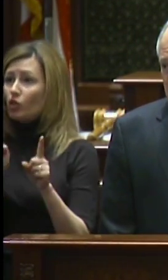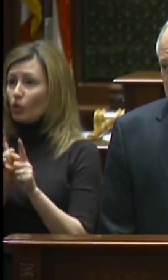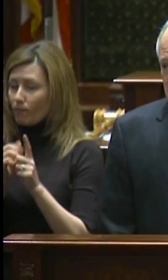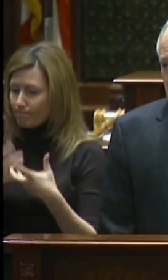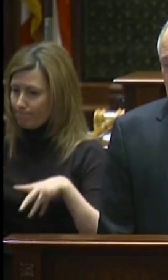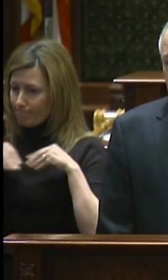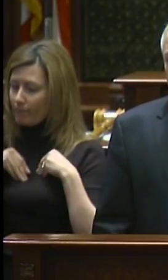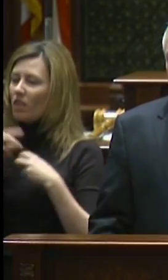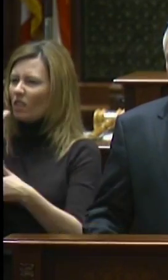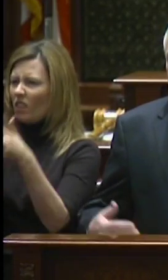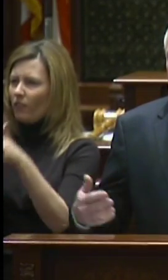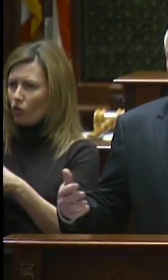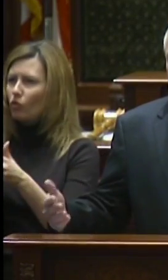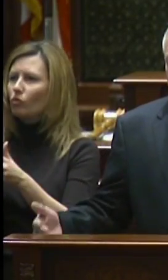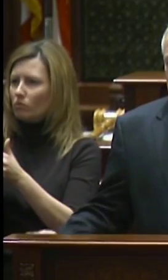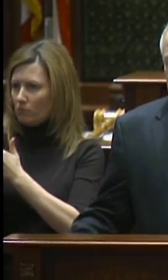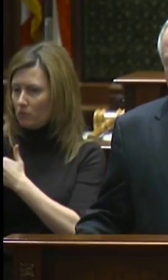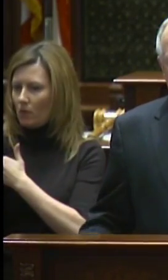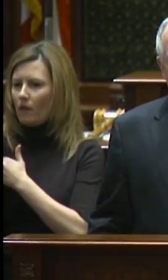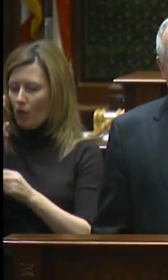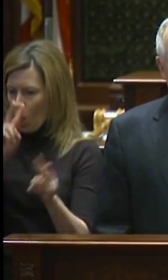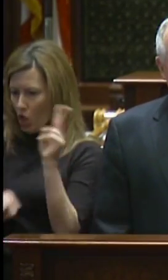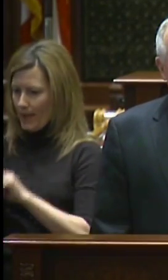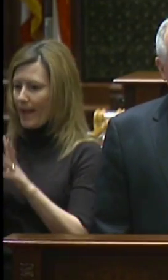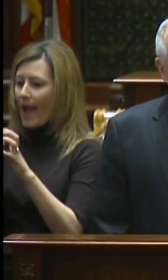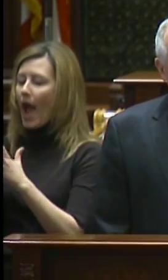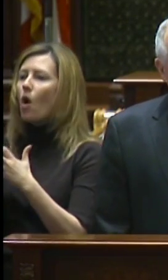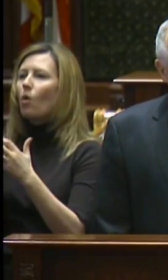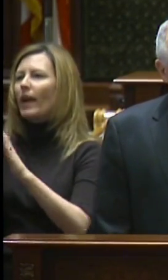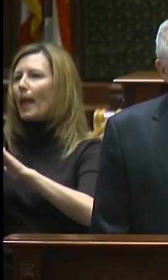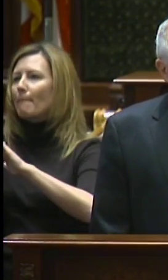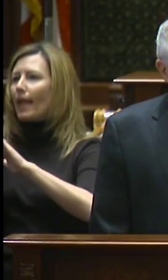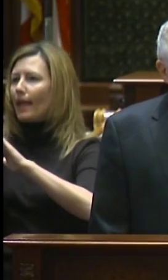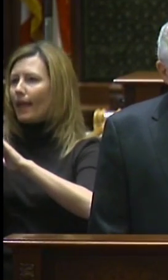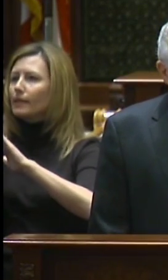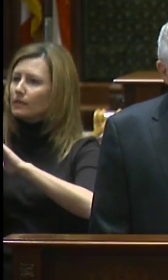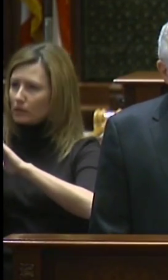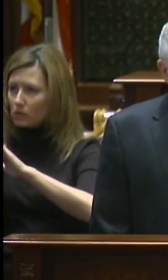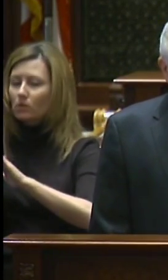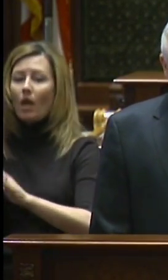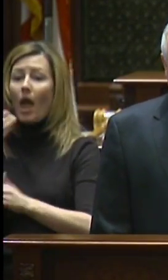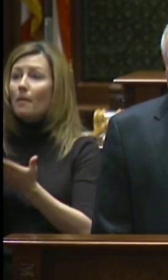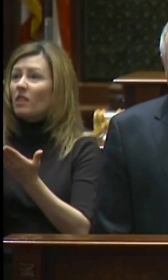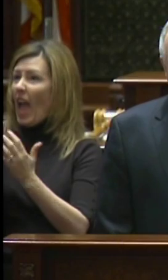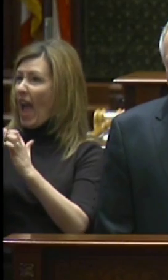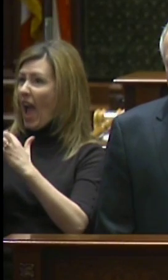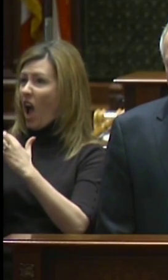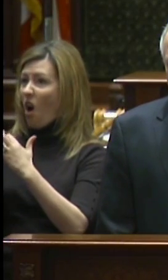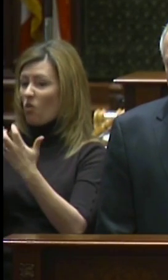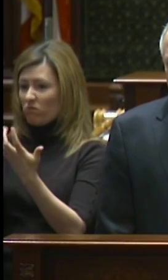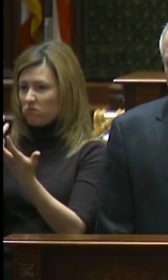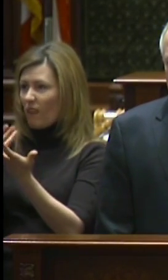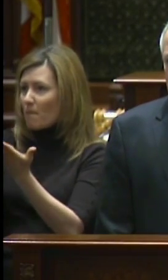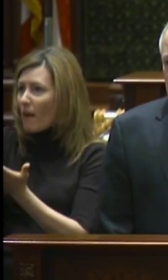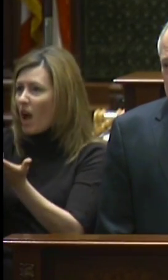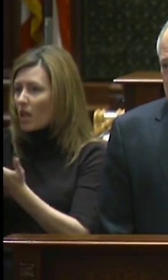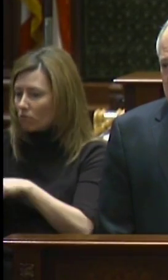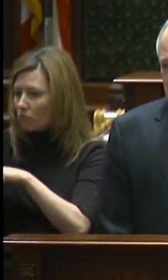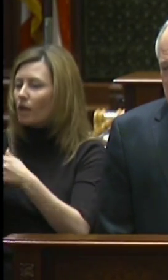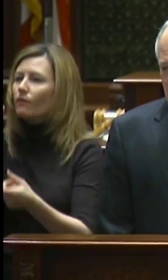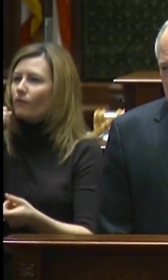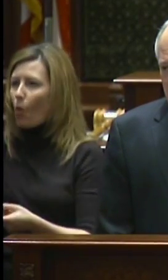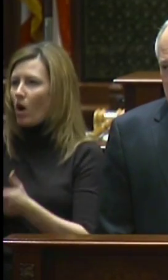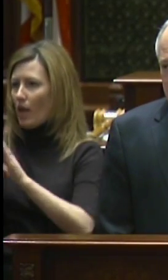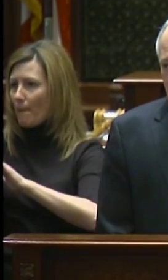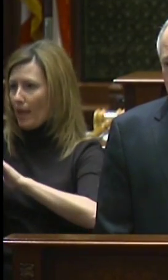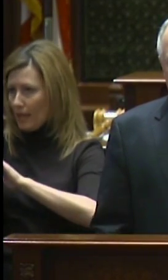difficult task of looking how campaigns are conducted and how they're financed. Never an easy subject in any place